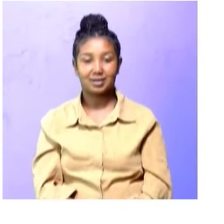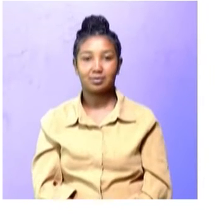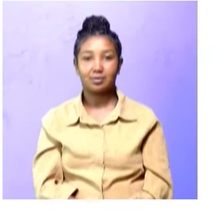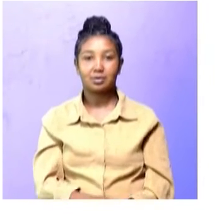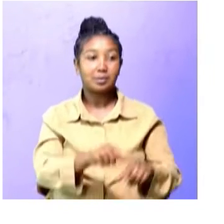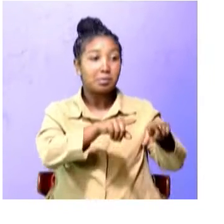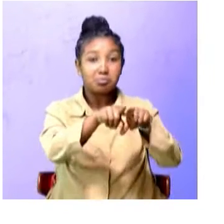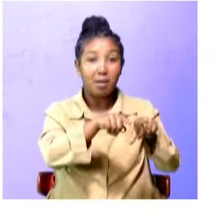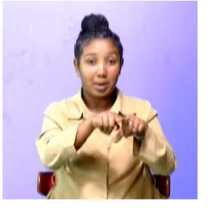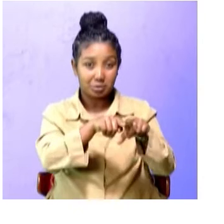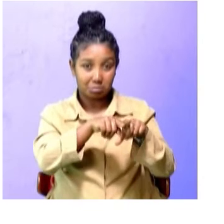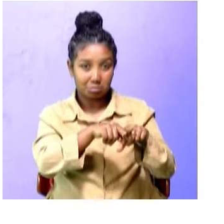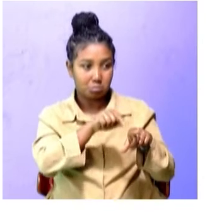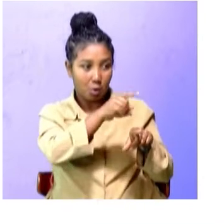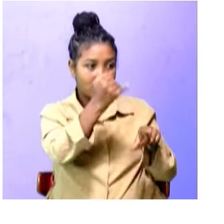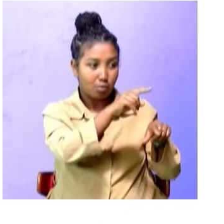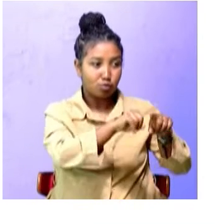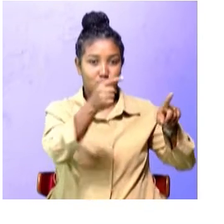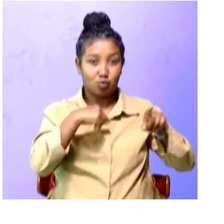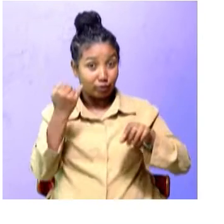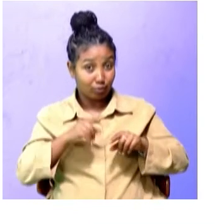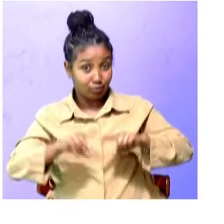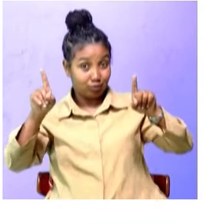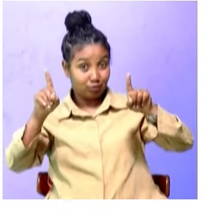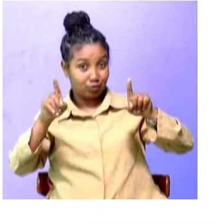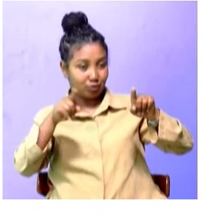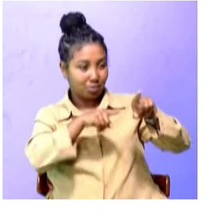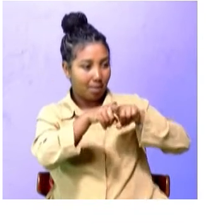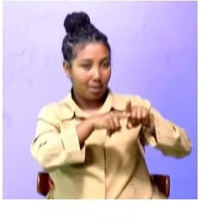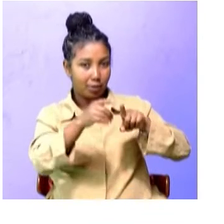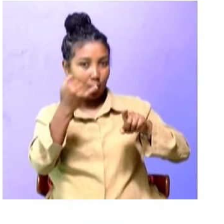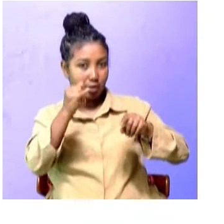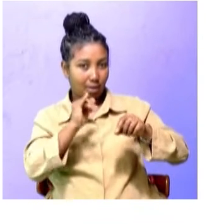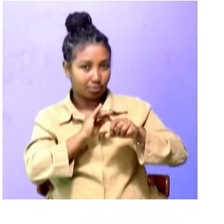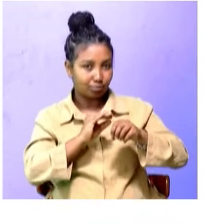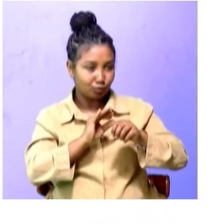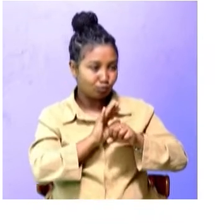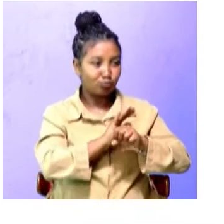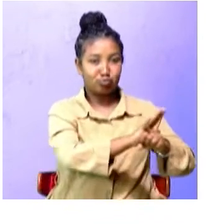To convince, to convince.